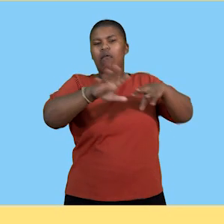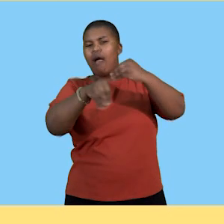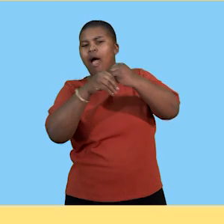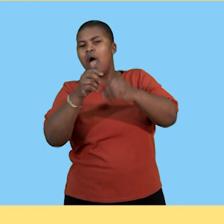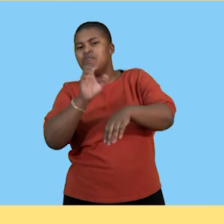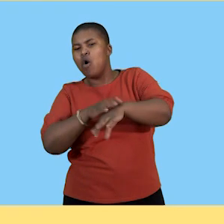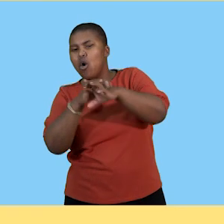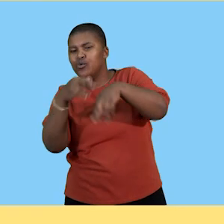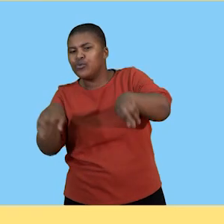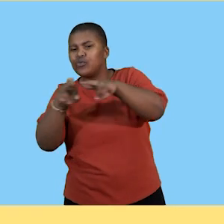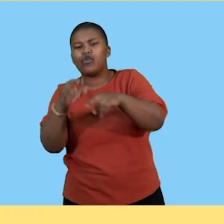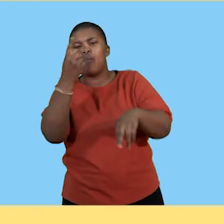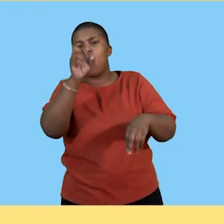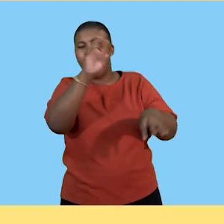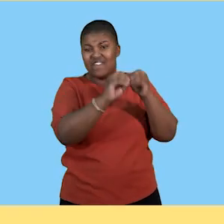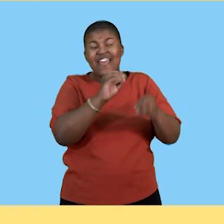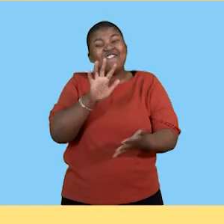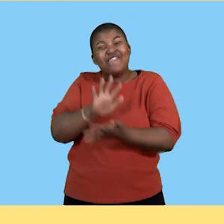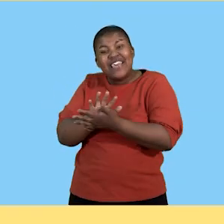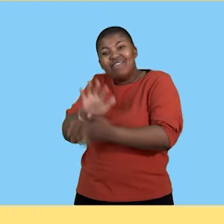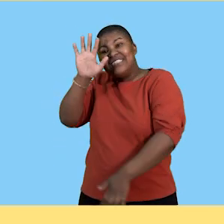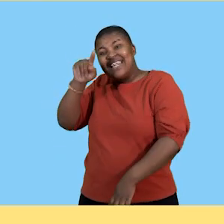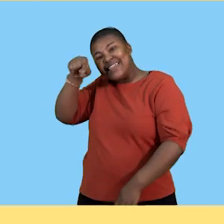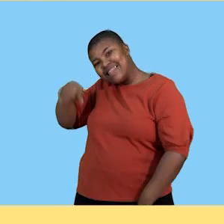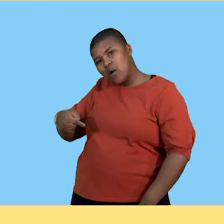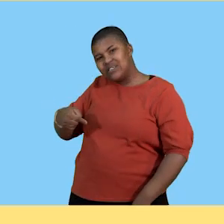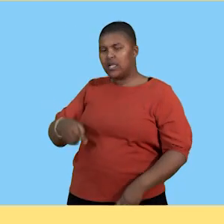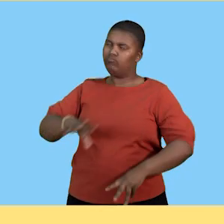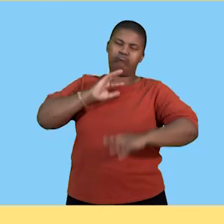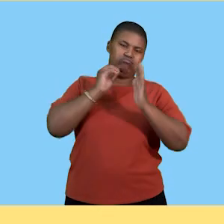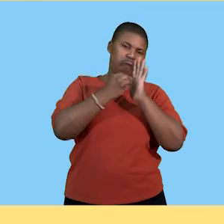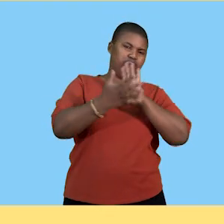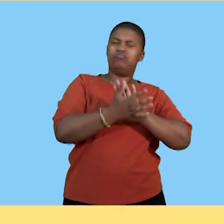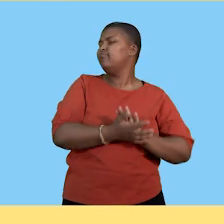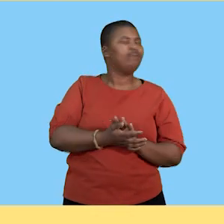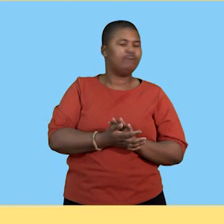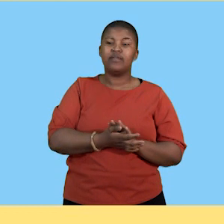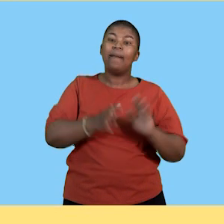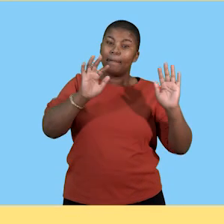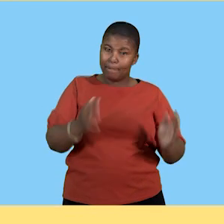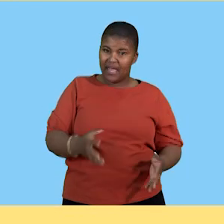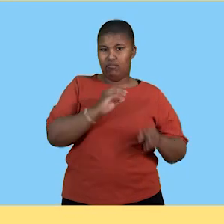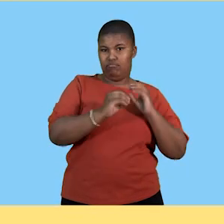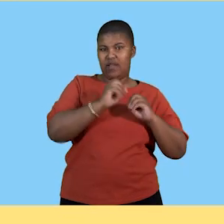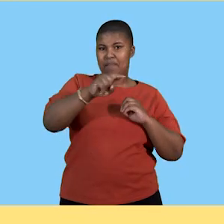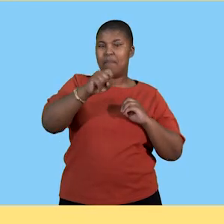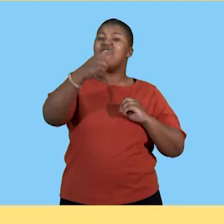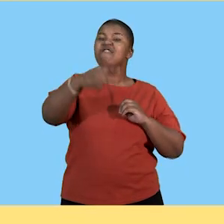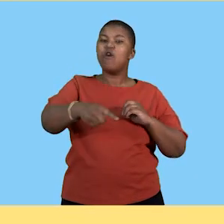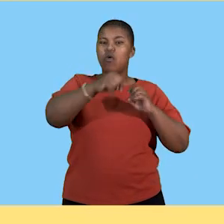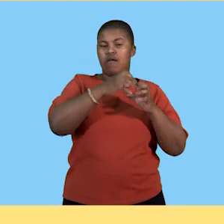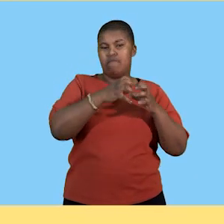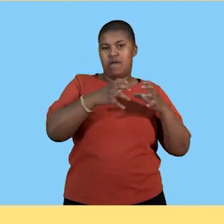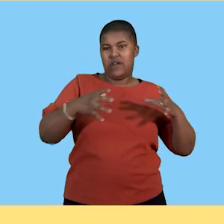for 50,000. The 15,000 will not be recorded. We only record the 50,000.